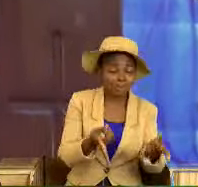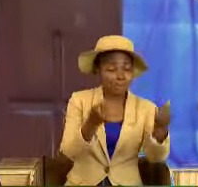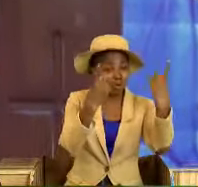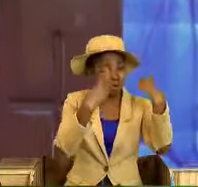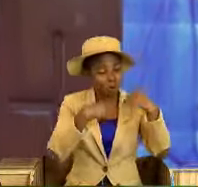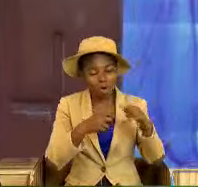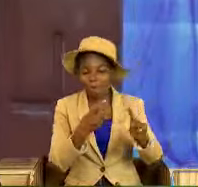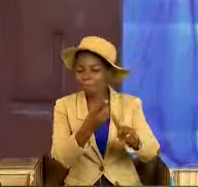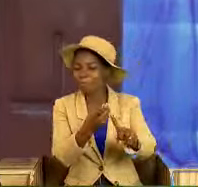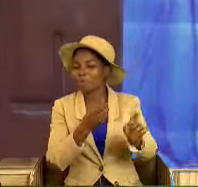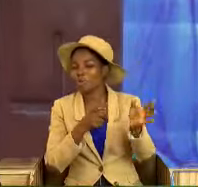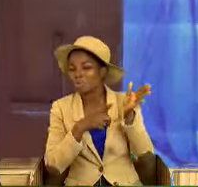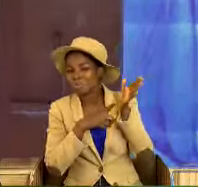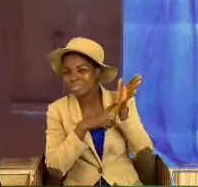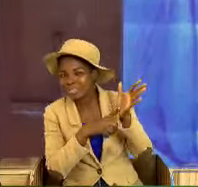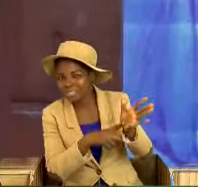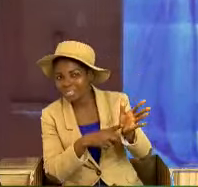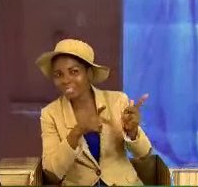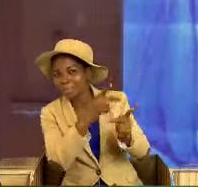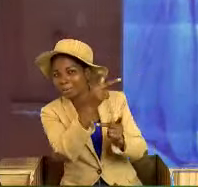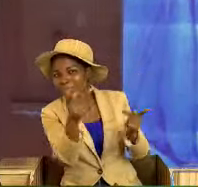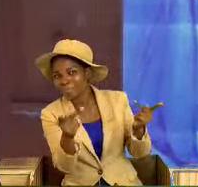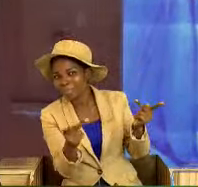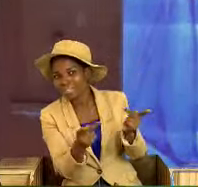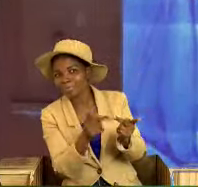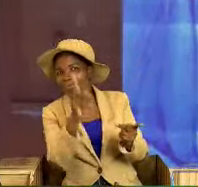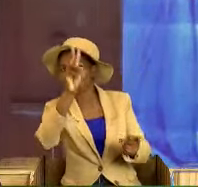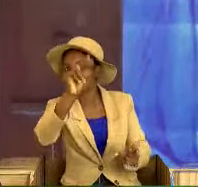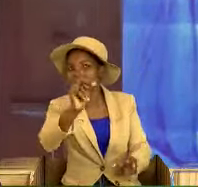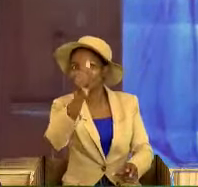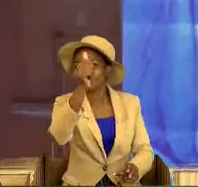this nazare